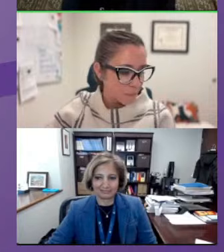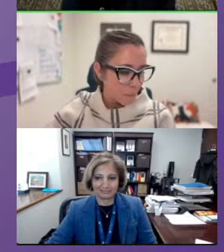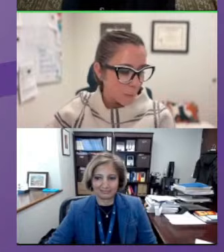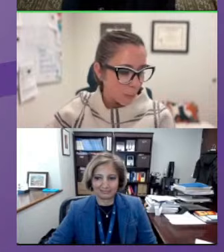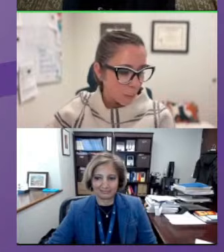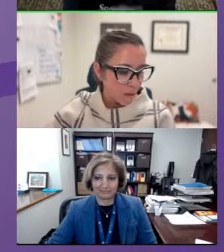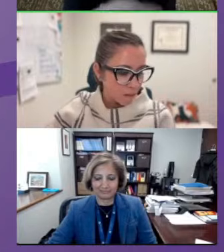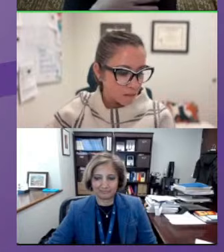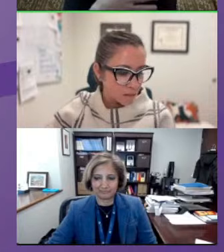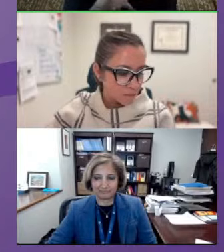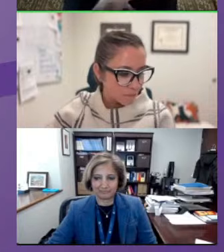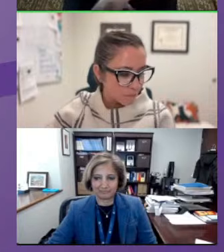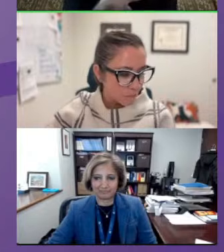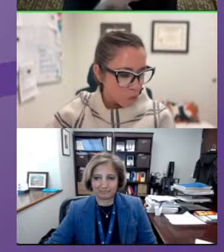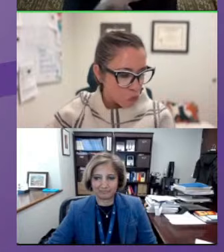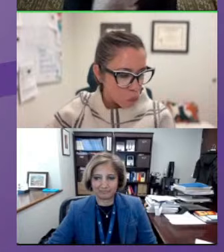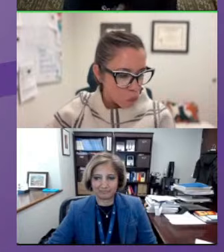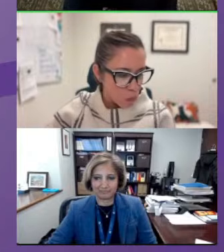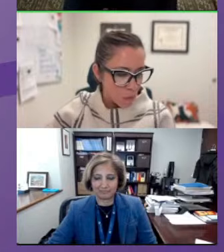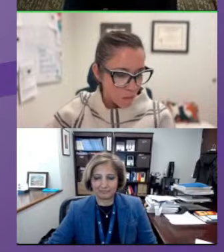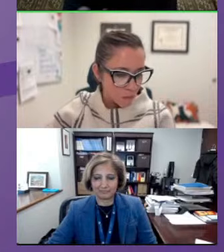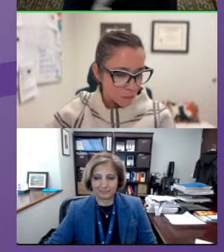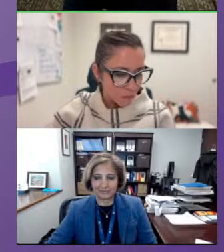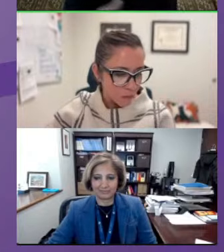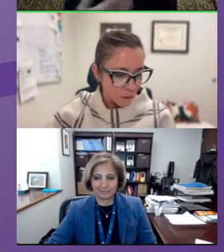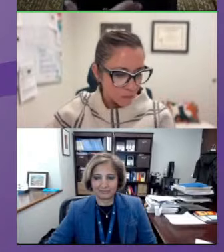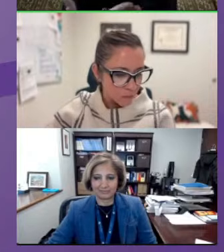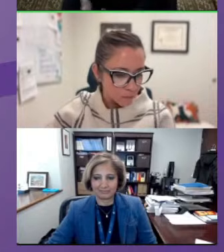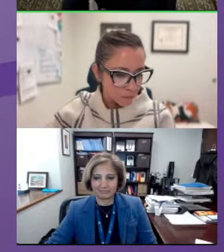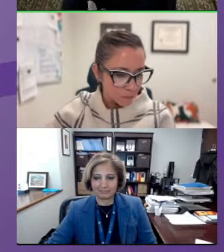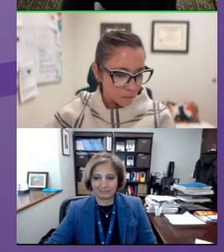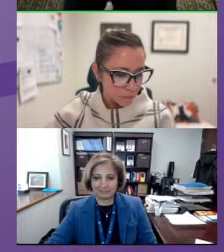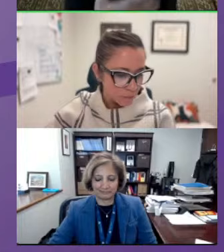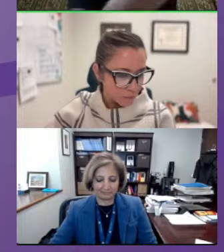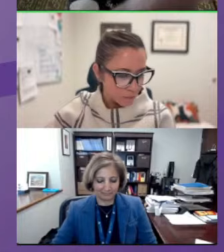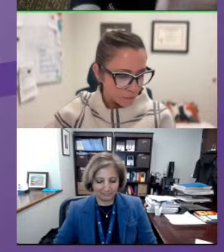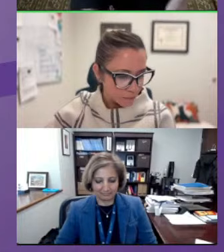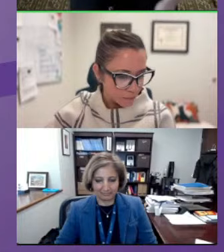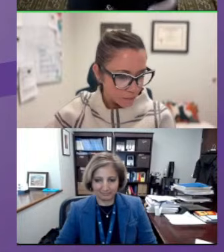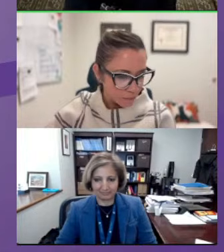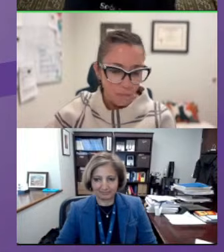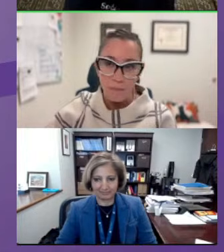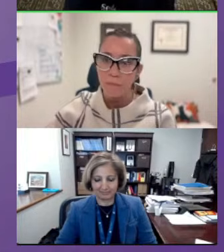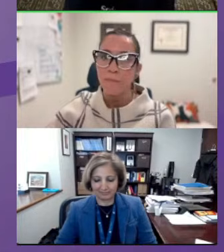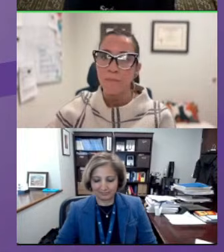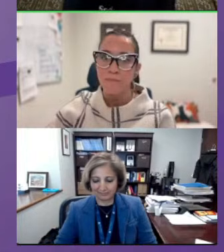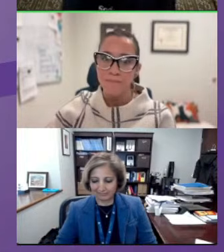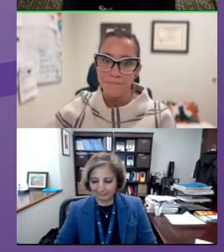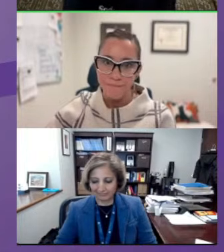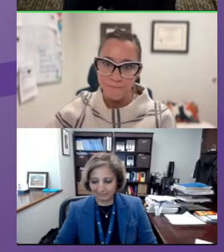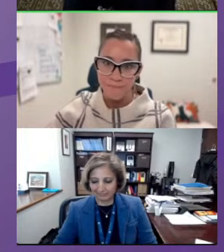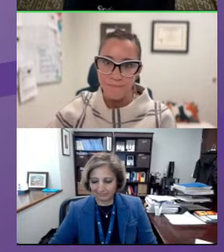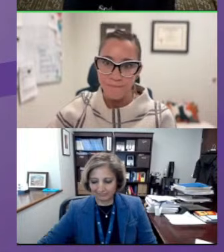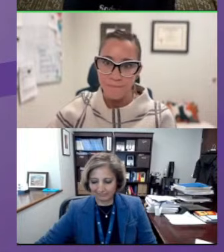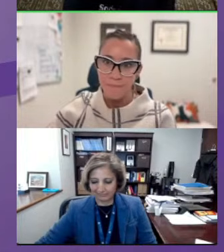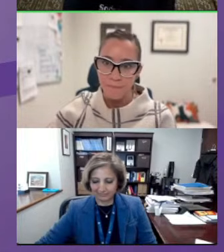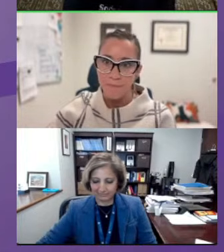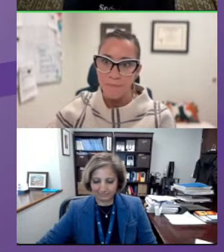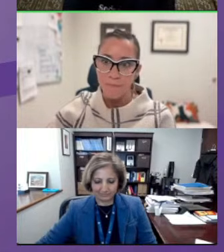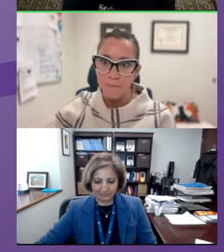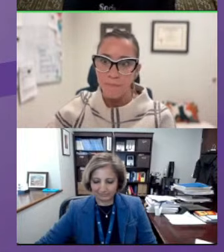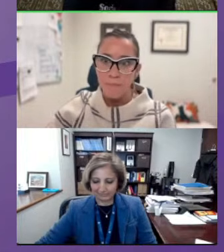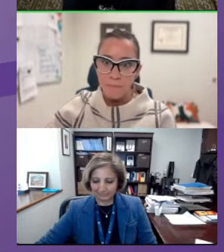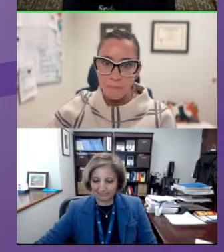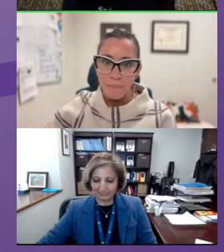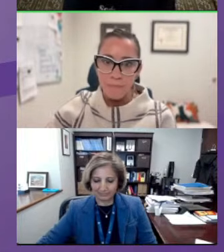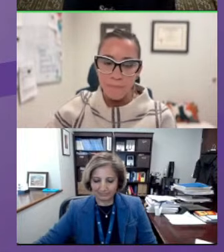feel fatigued. We want to know, the next question is, how fatigued are you? And so we use the FSS to